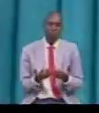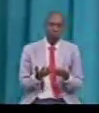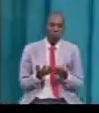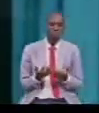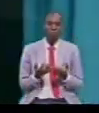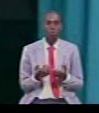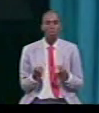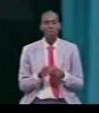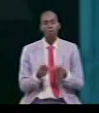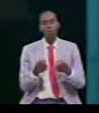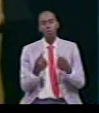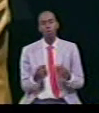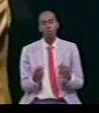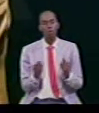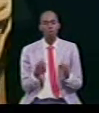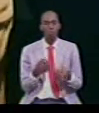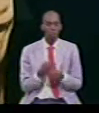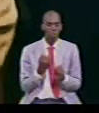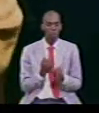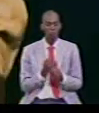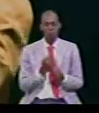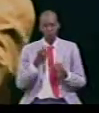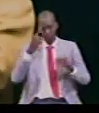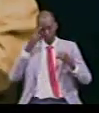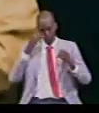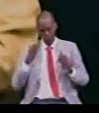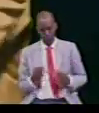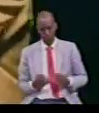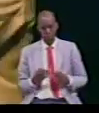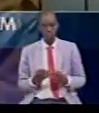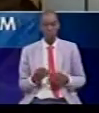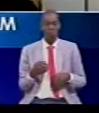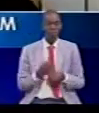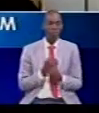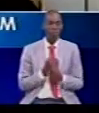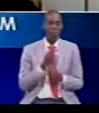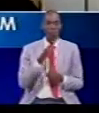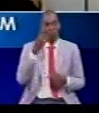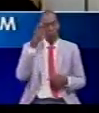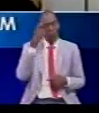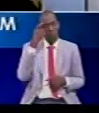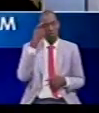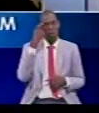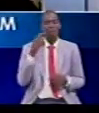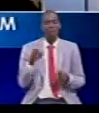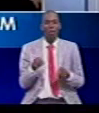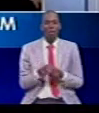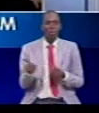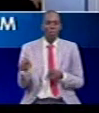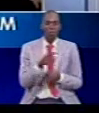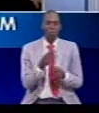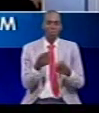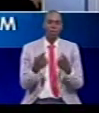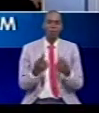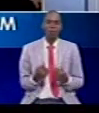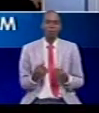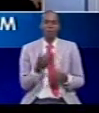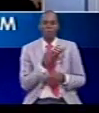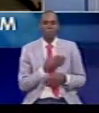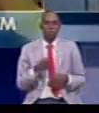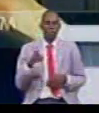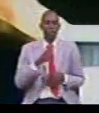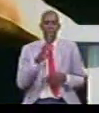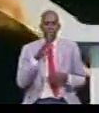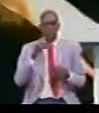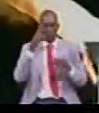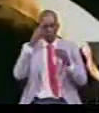you come making up your mind with decision, as you come and you are determined,